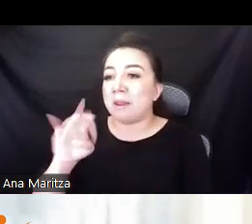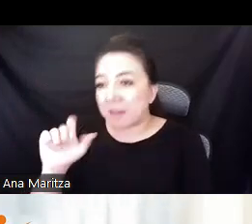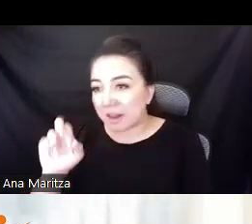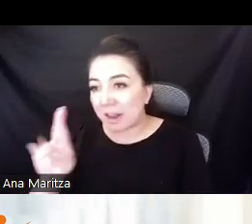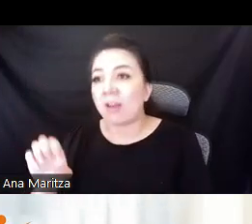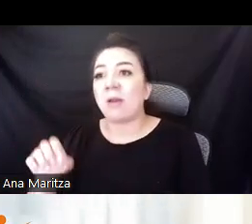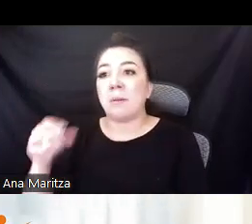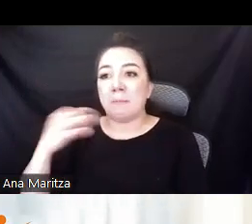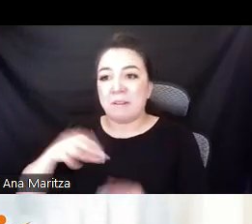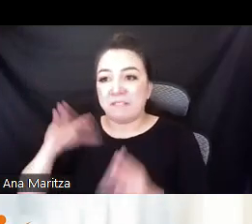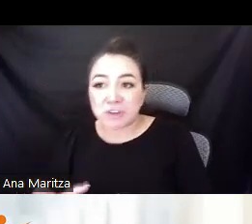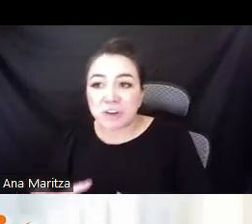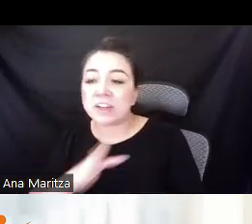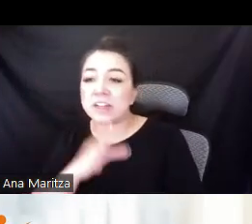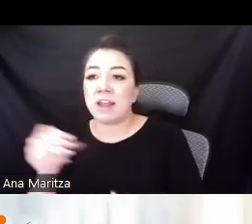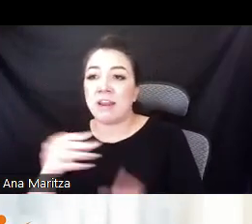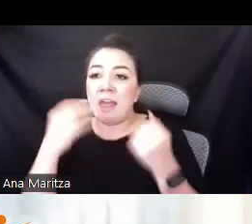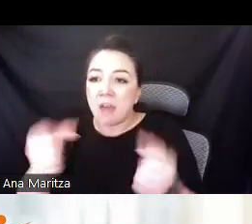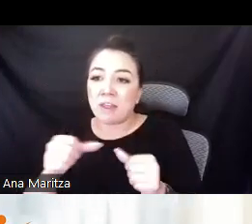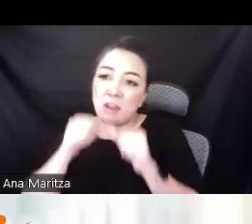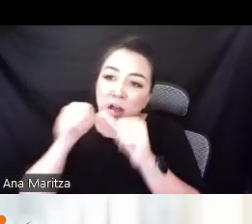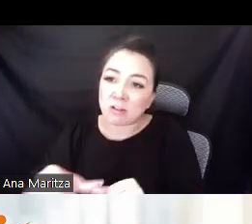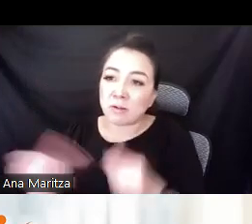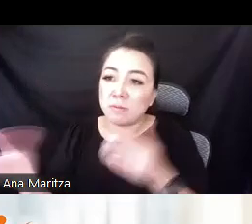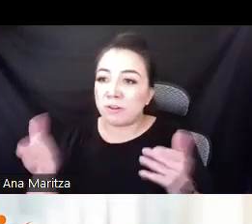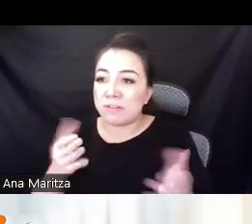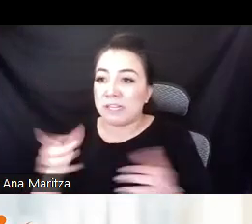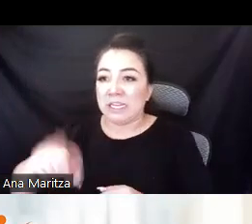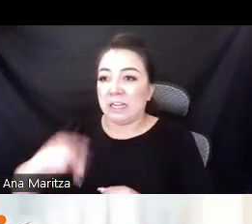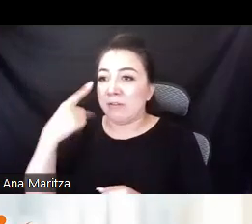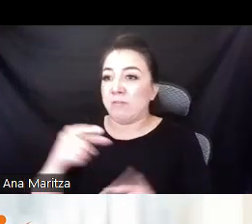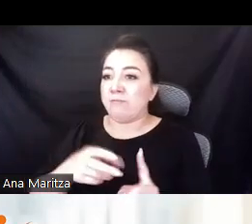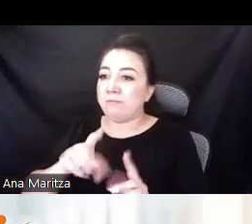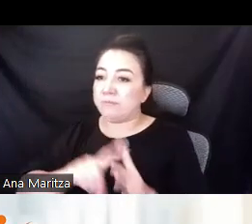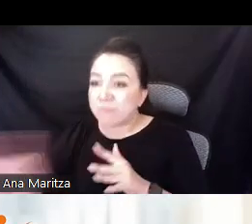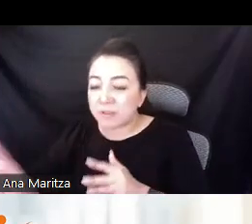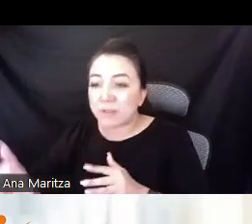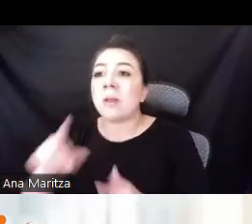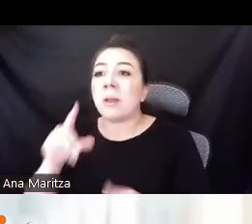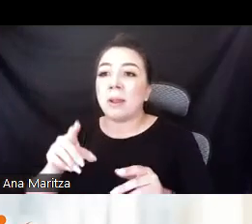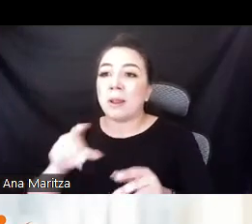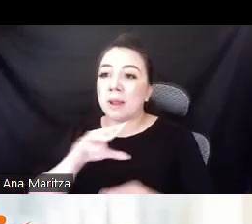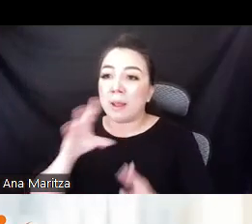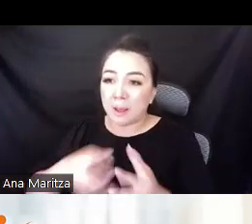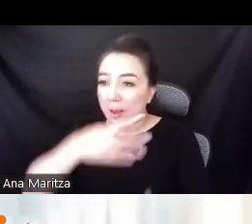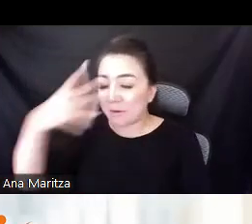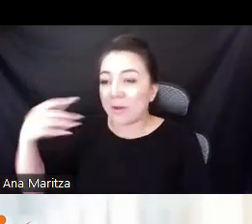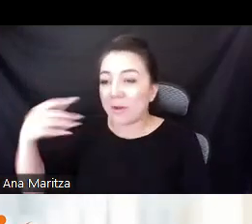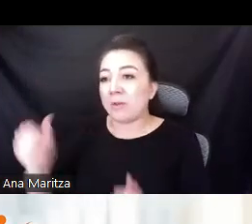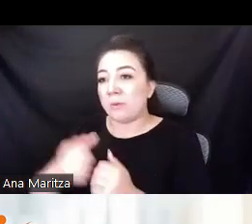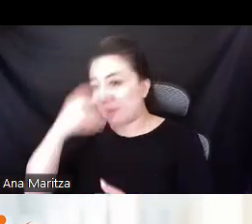beneficiaries, and health and long-term services needs of refugees and immigrants with dementia and their caregivers in